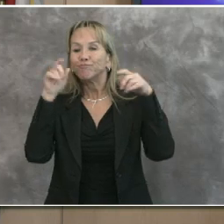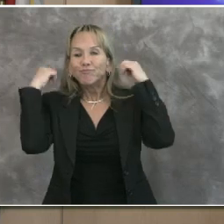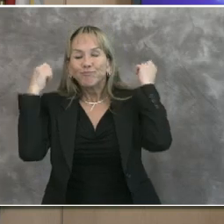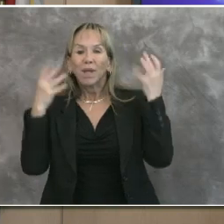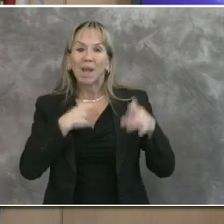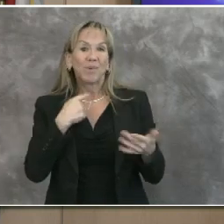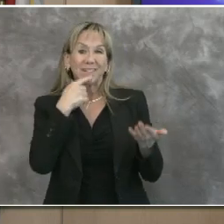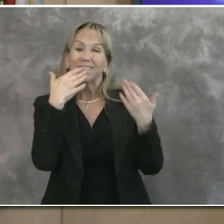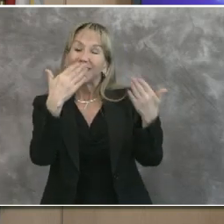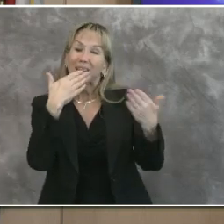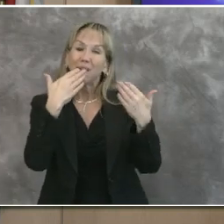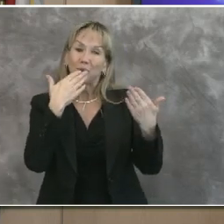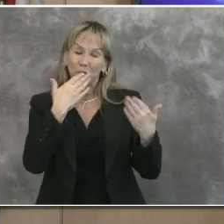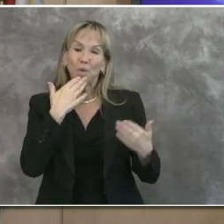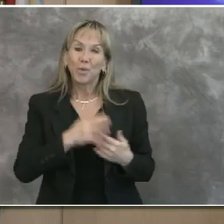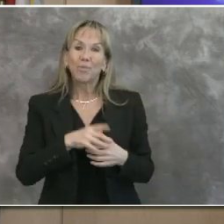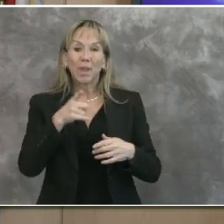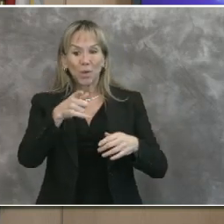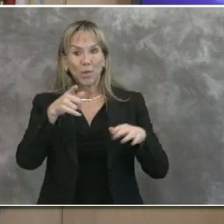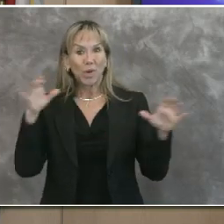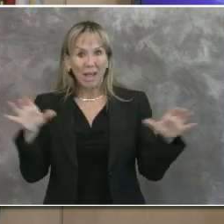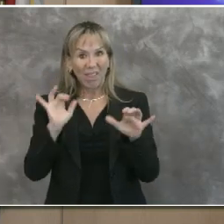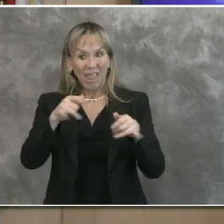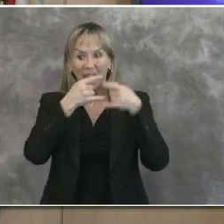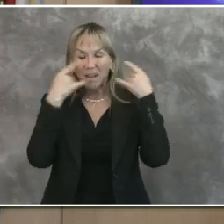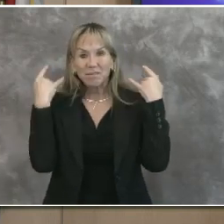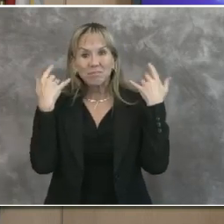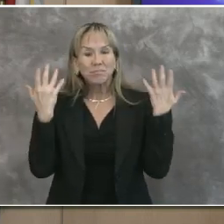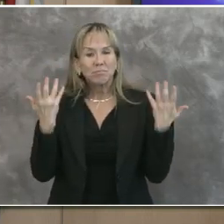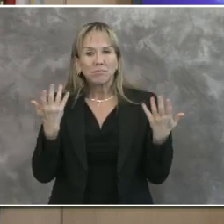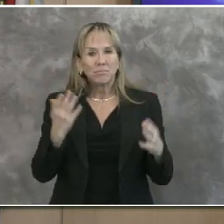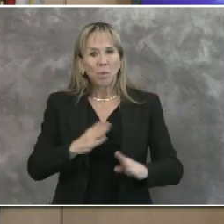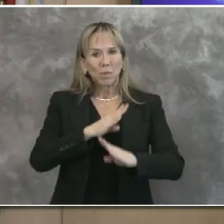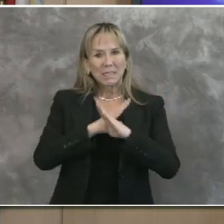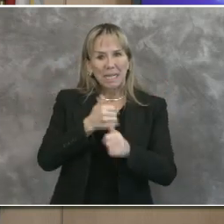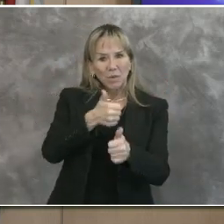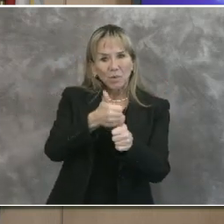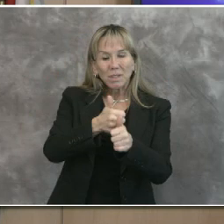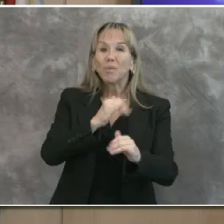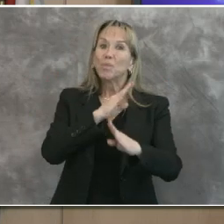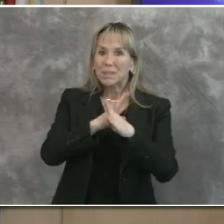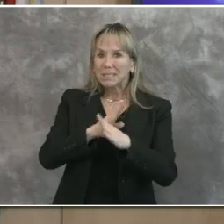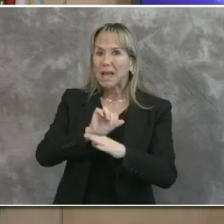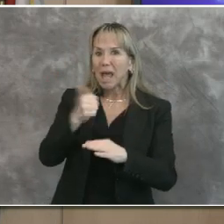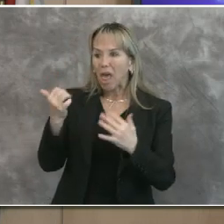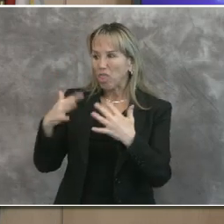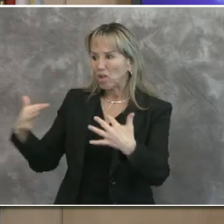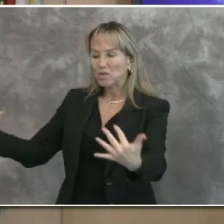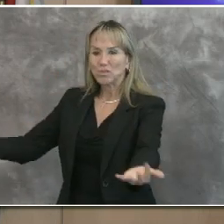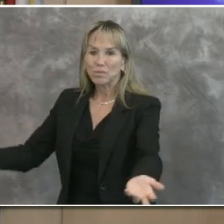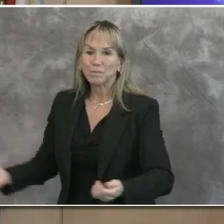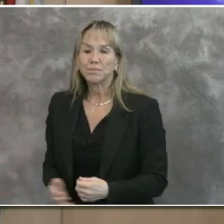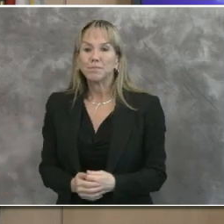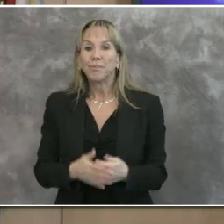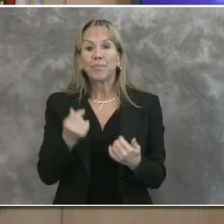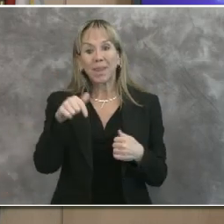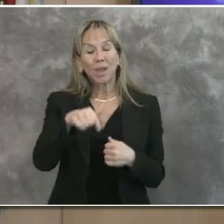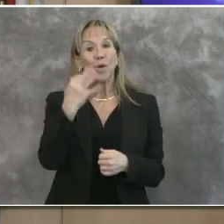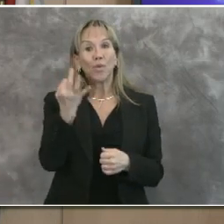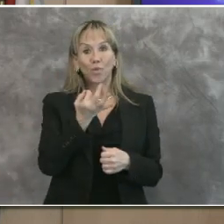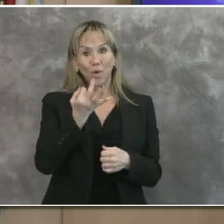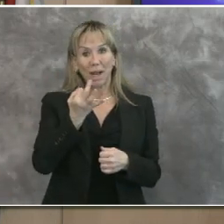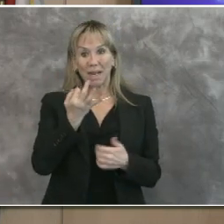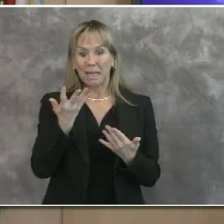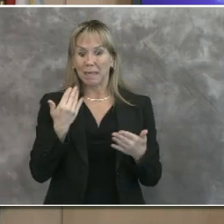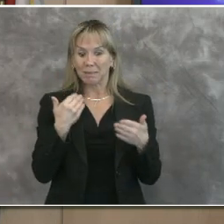Your actions are not only protecting yourself and others, but as we move forward to the Friday deadline, we want to encourage all